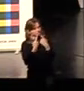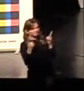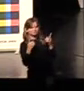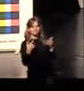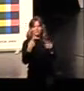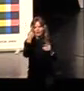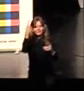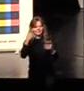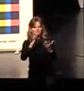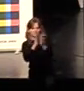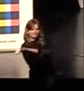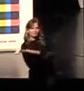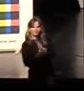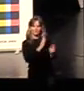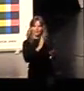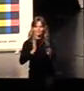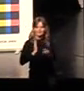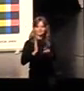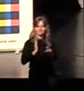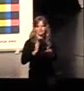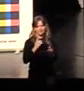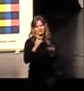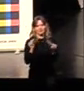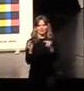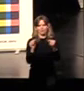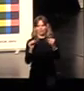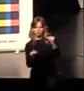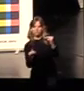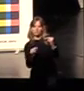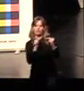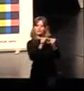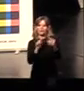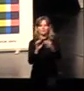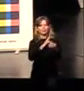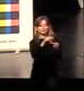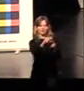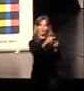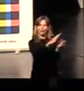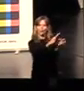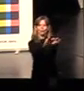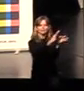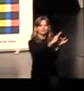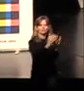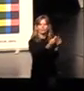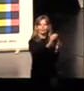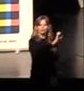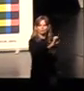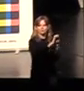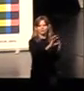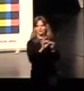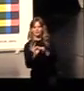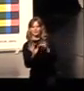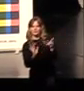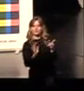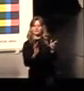het instructief army's was defeated waren coalition of de reactie joeri forces in europe in de